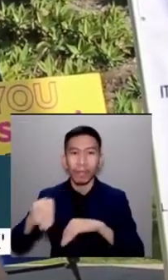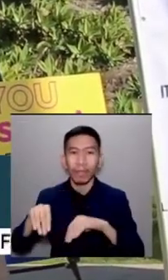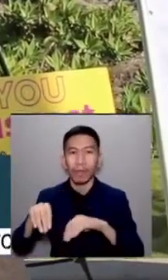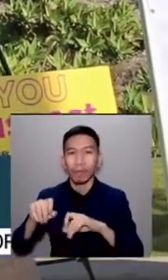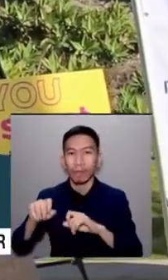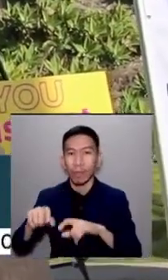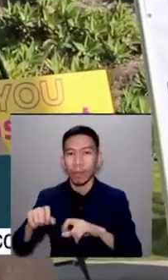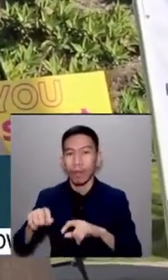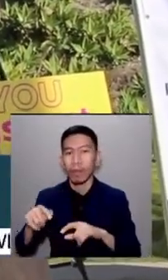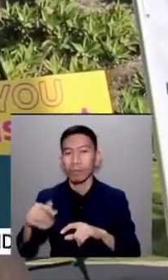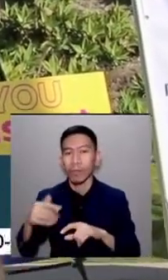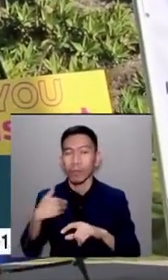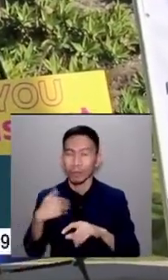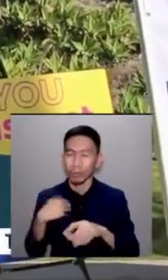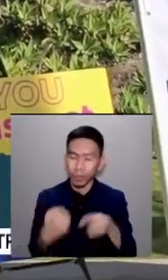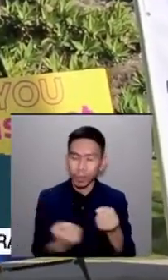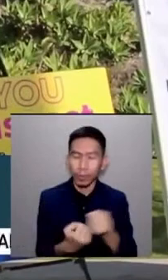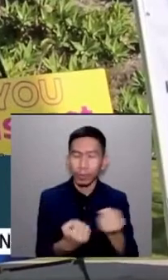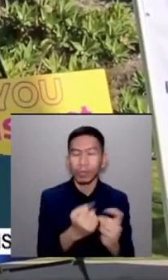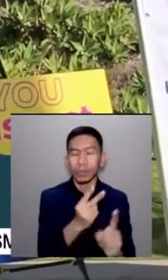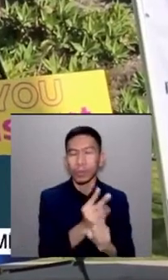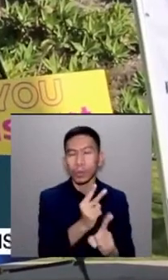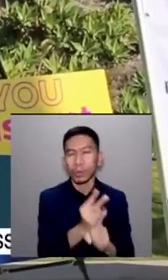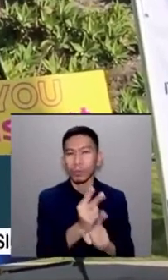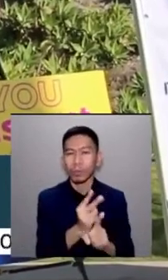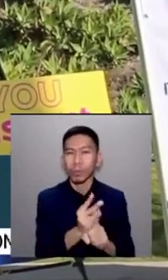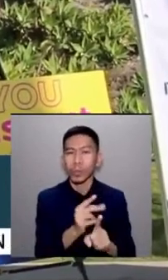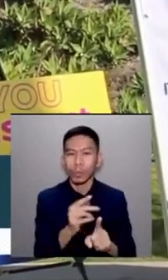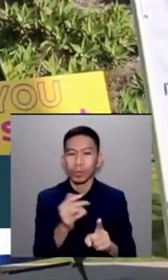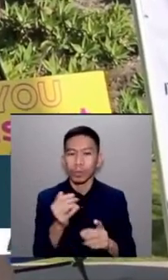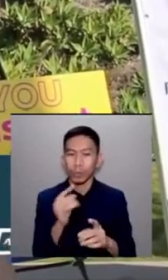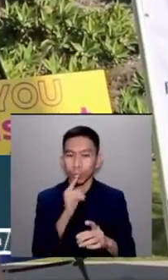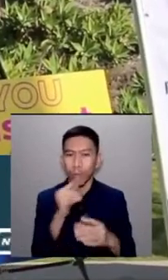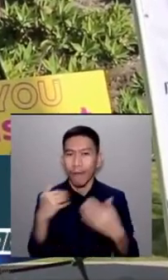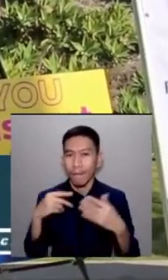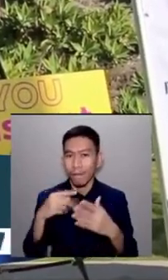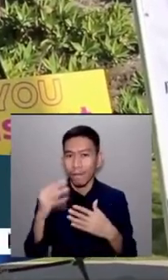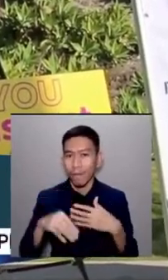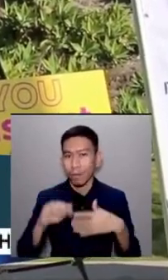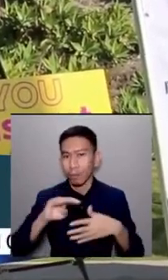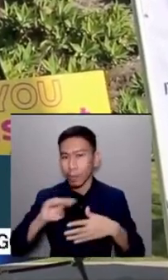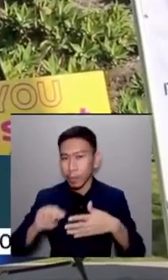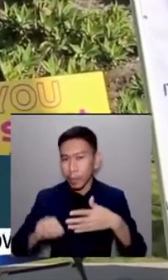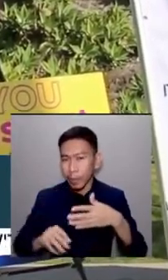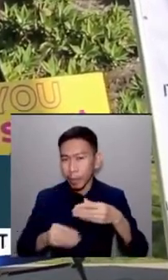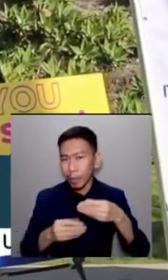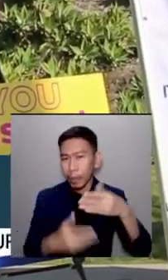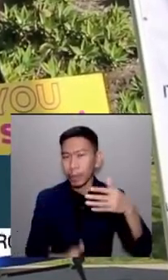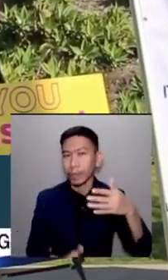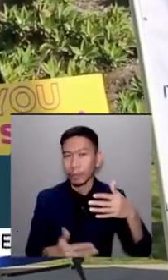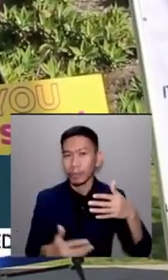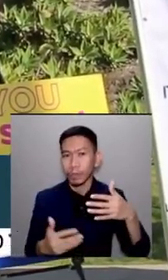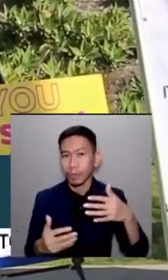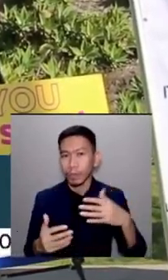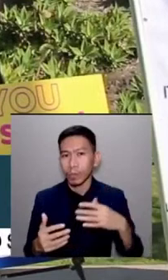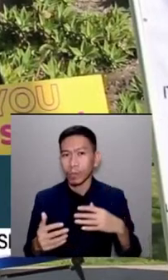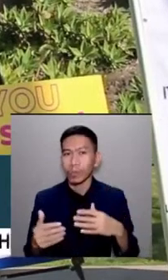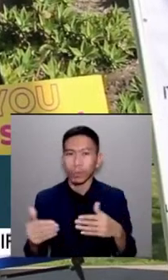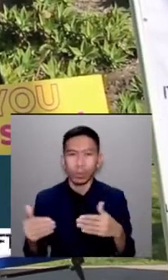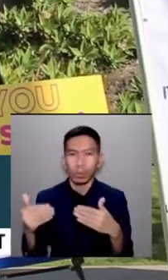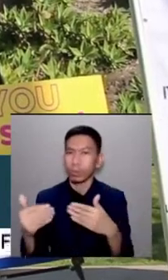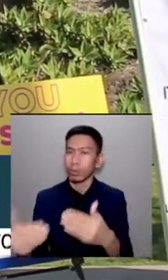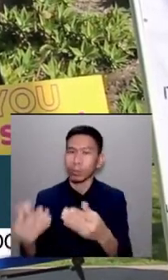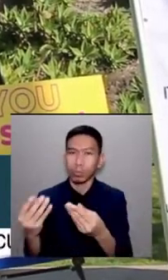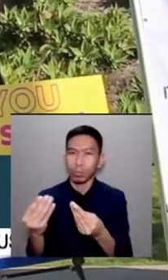survivors and victims. So we are very active in this space, and it's because in large part due to the not just the ongoing work that we've been doing, but